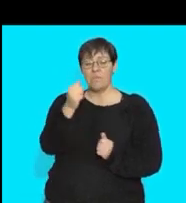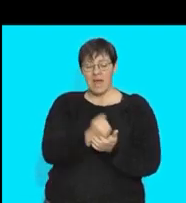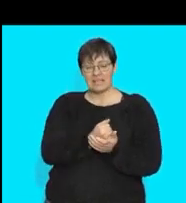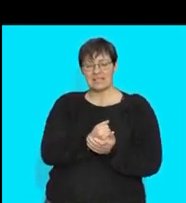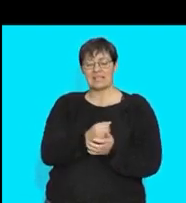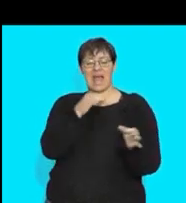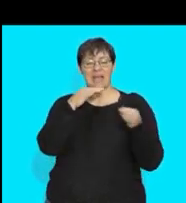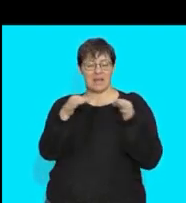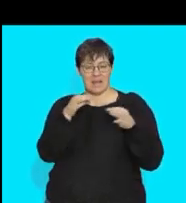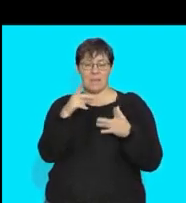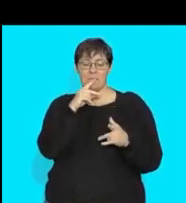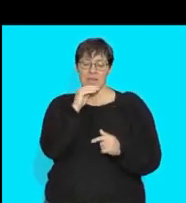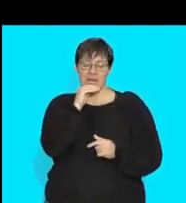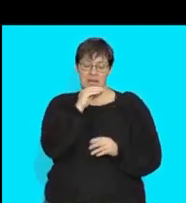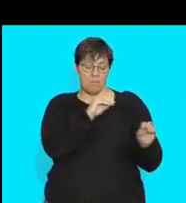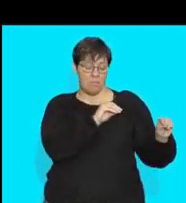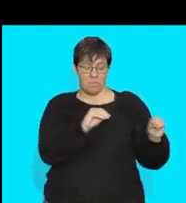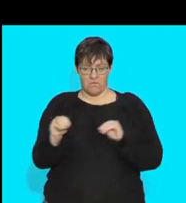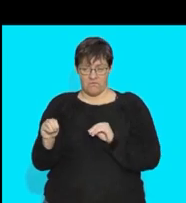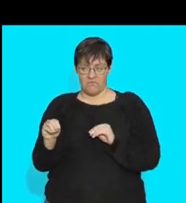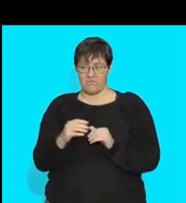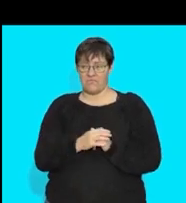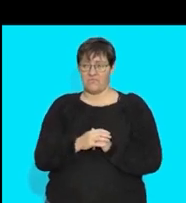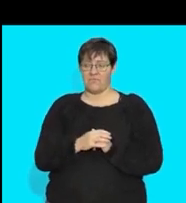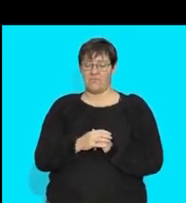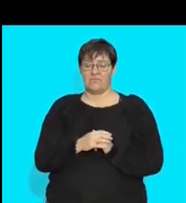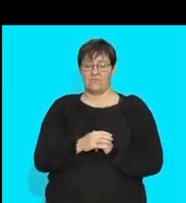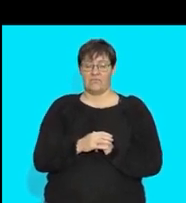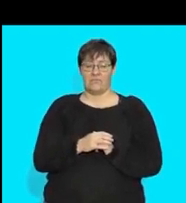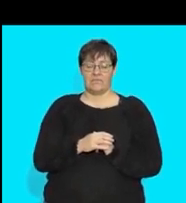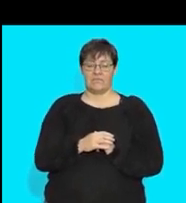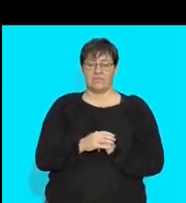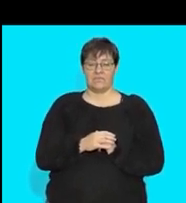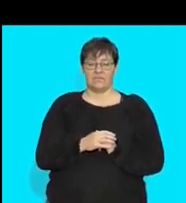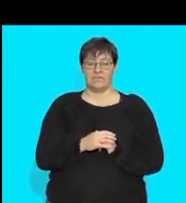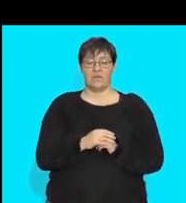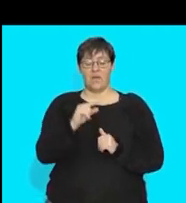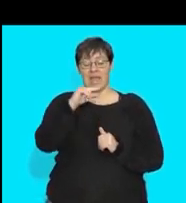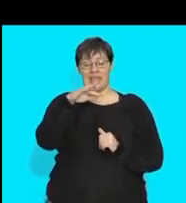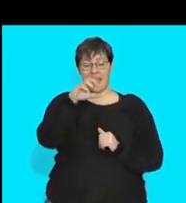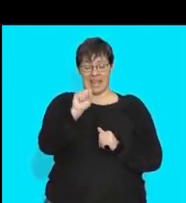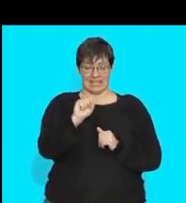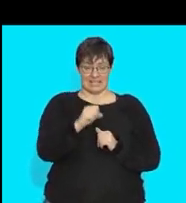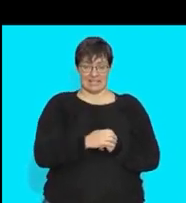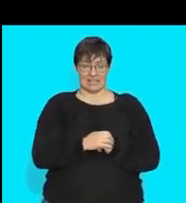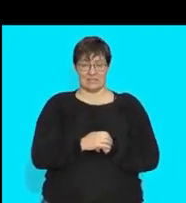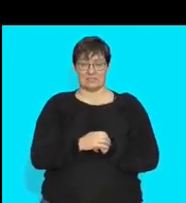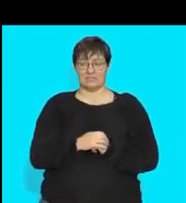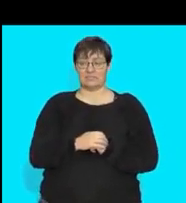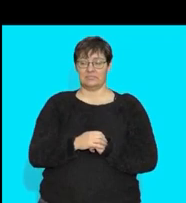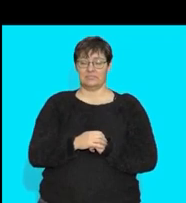to define it. And it's the movement, here, movement of gases